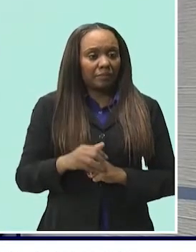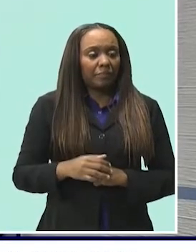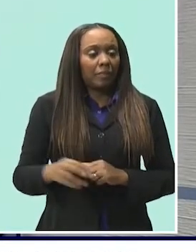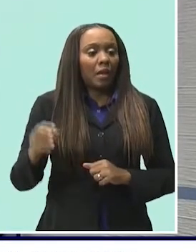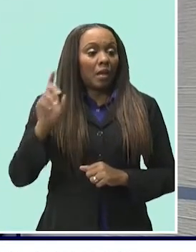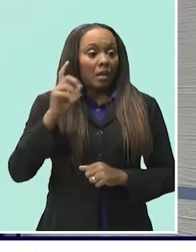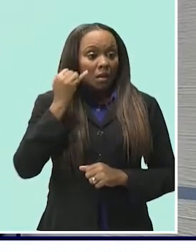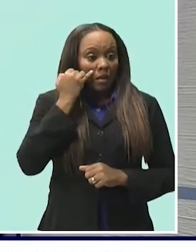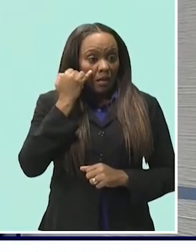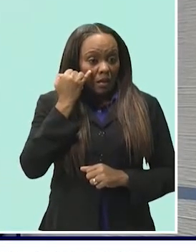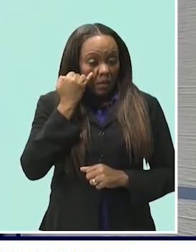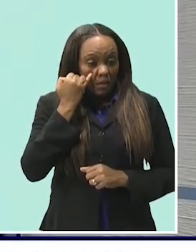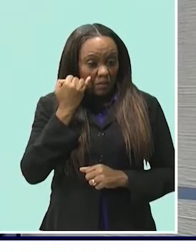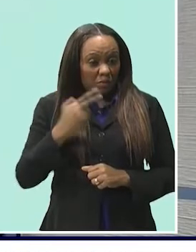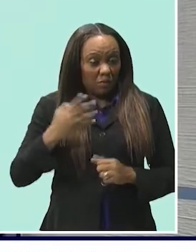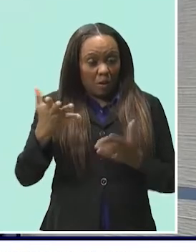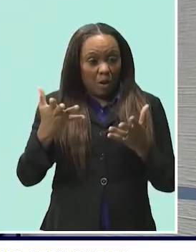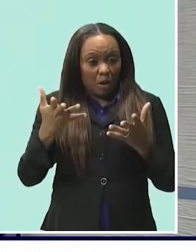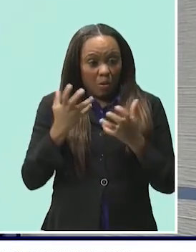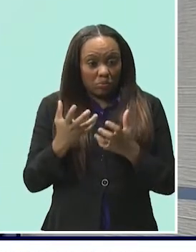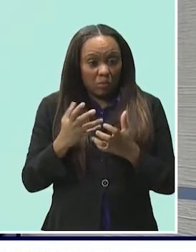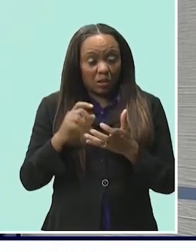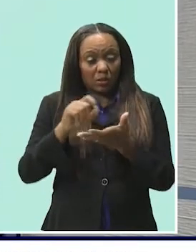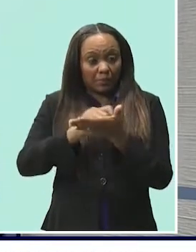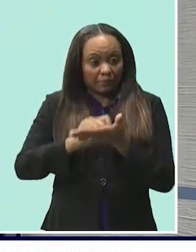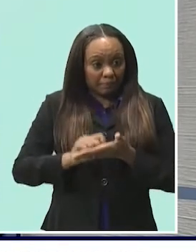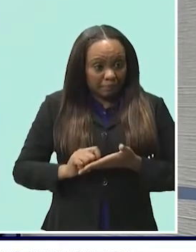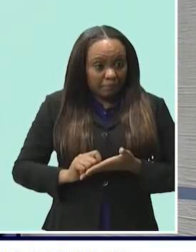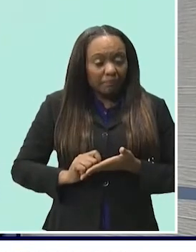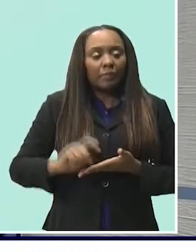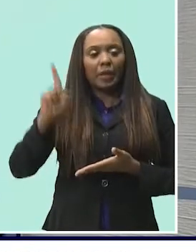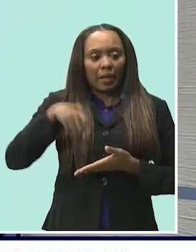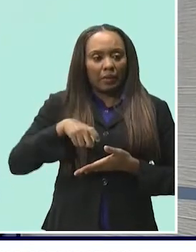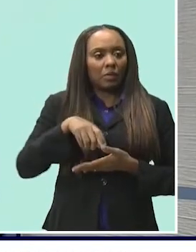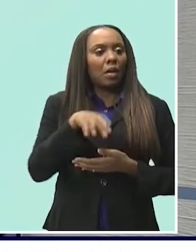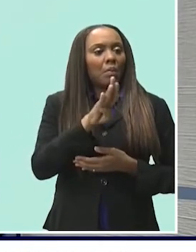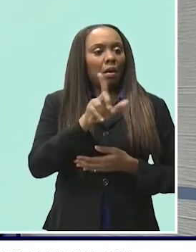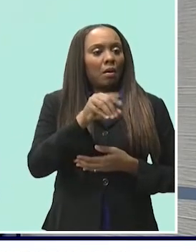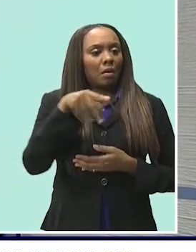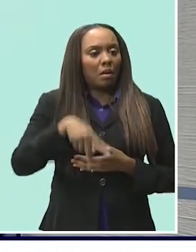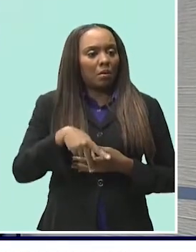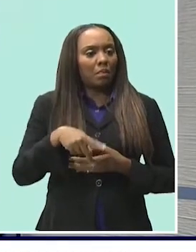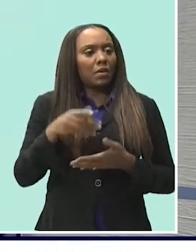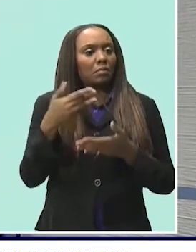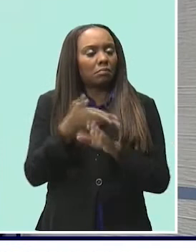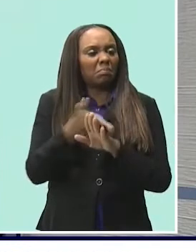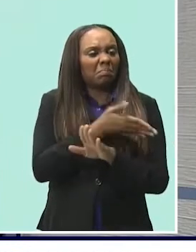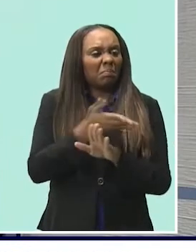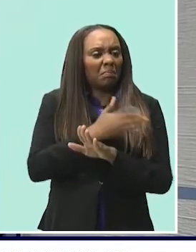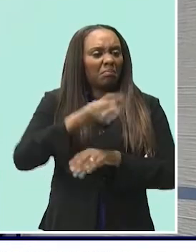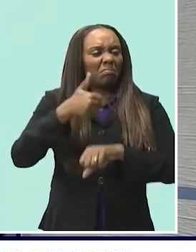interveners will be by written submission only. The BL&P previously submitted a fuel hedging application to the Commission